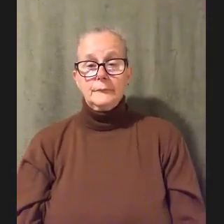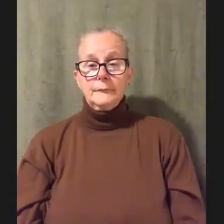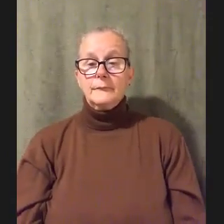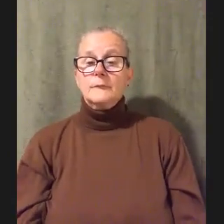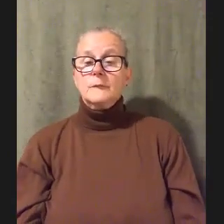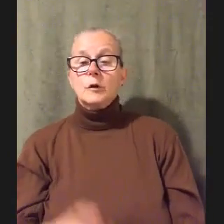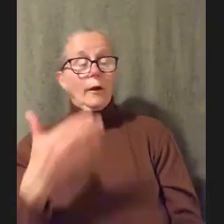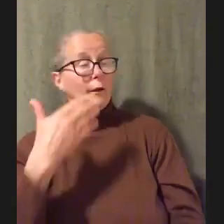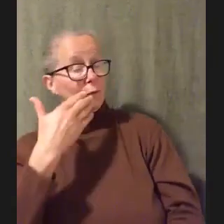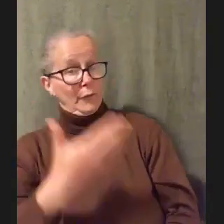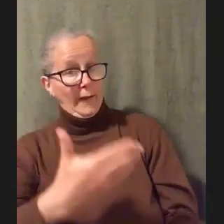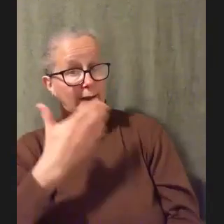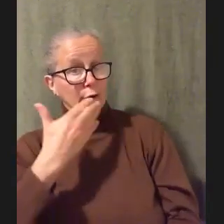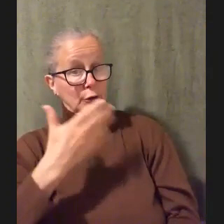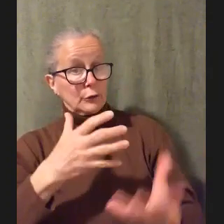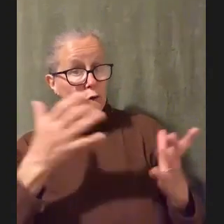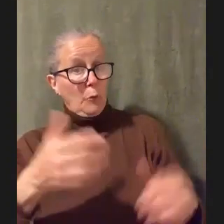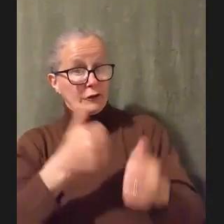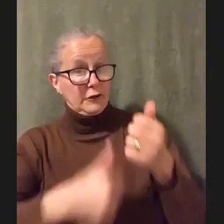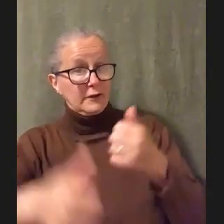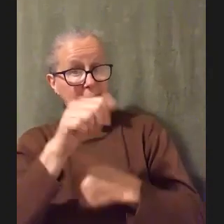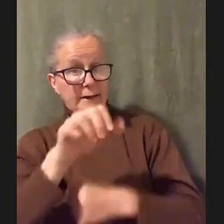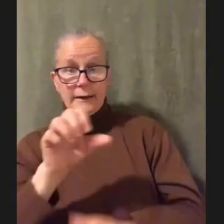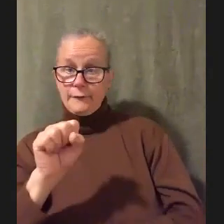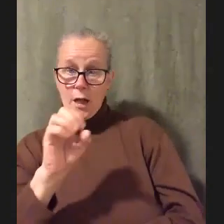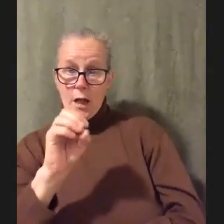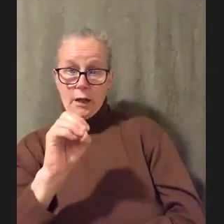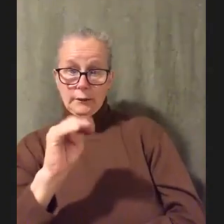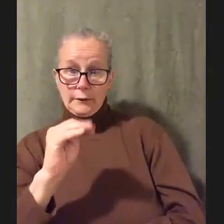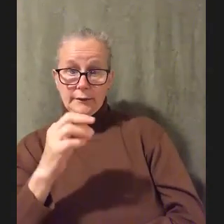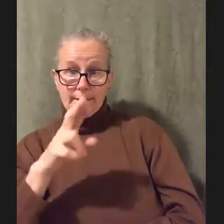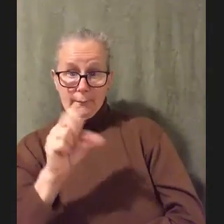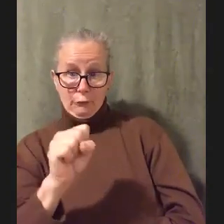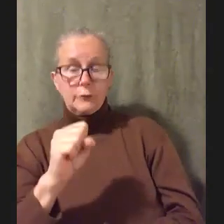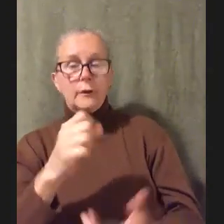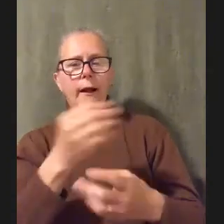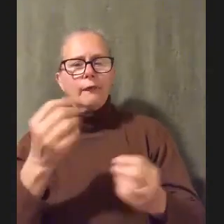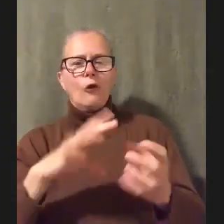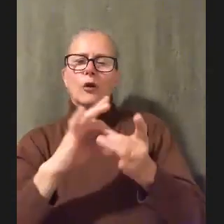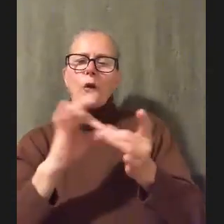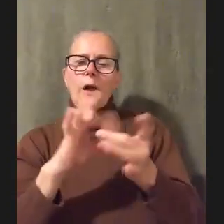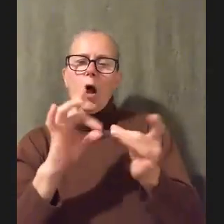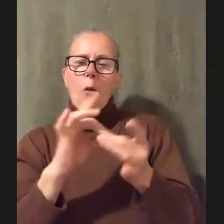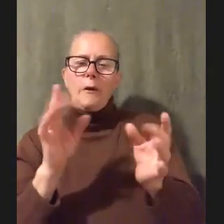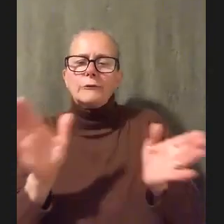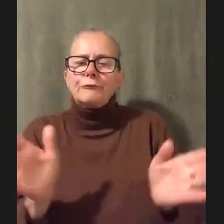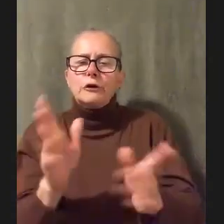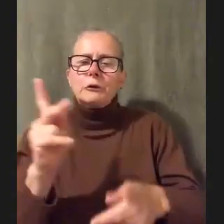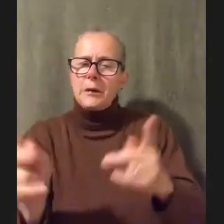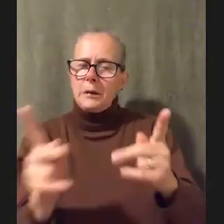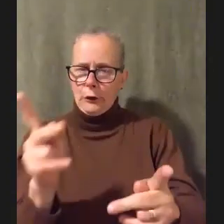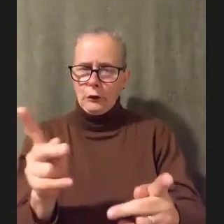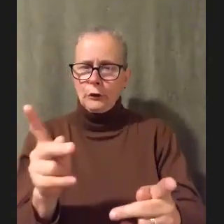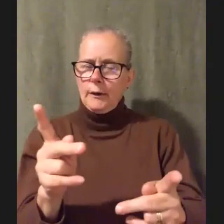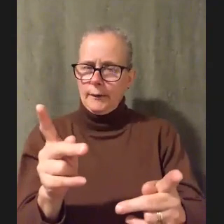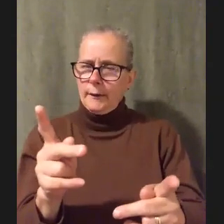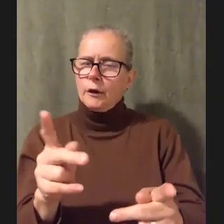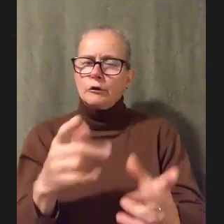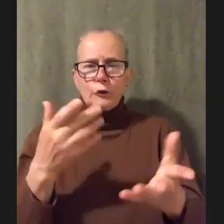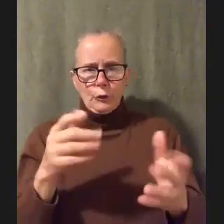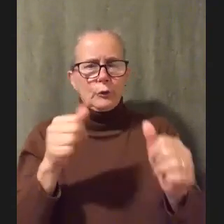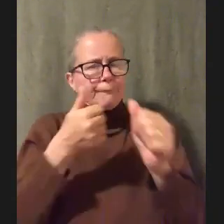Well, thank you so much, Executive Summers, in particular for those comments, encouraging folks to